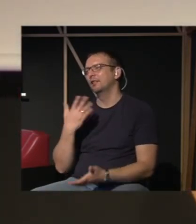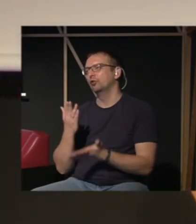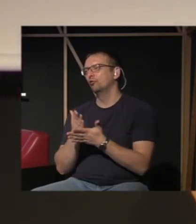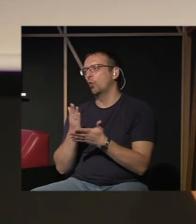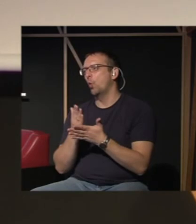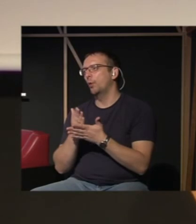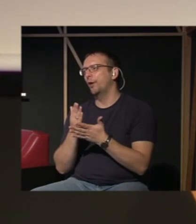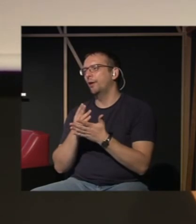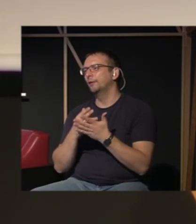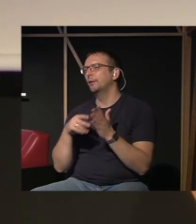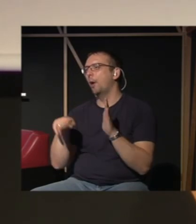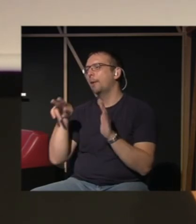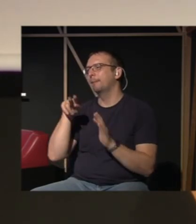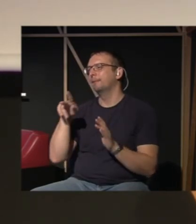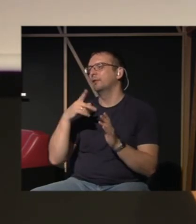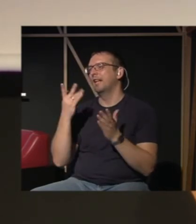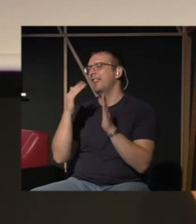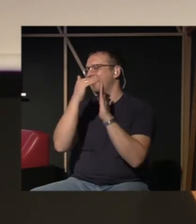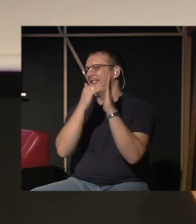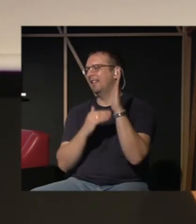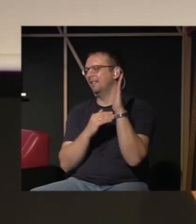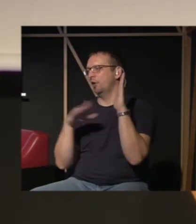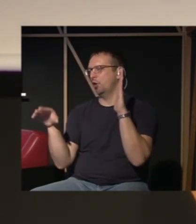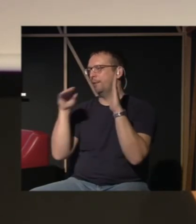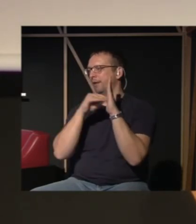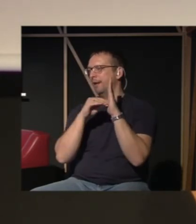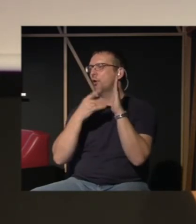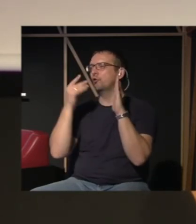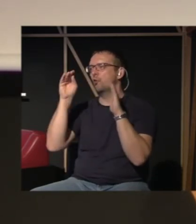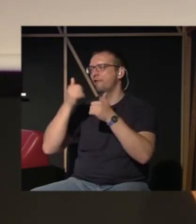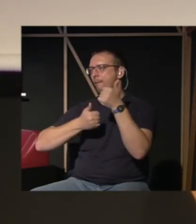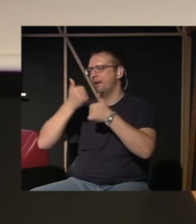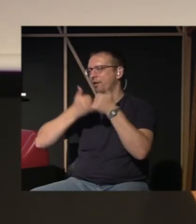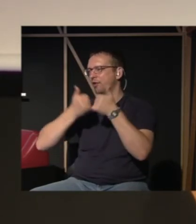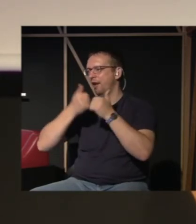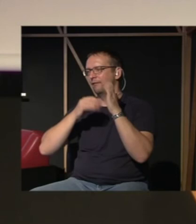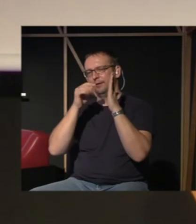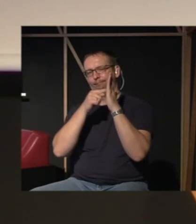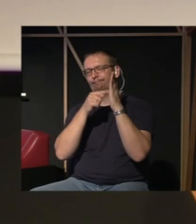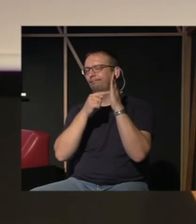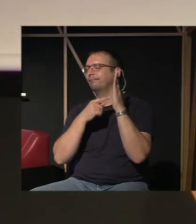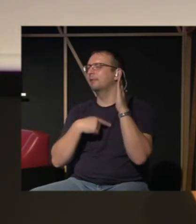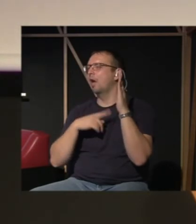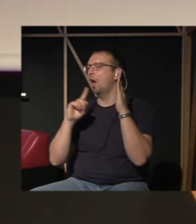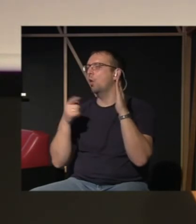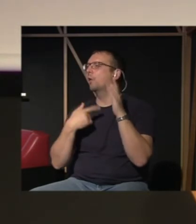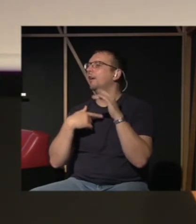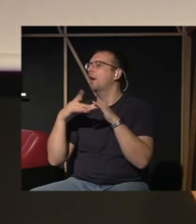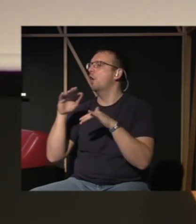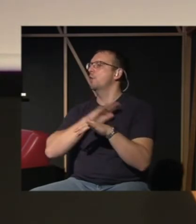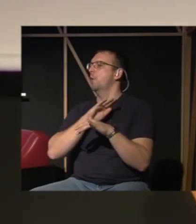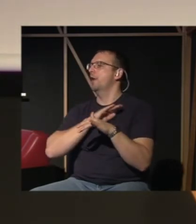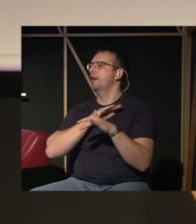I hope you'll be happy to know that we have worked as well with our FIFA TV colleagues who